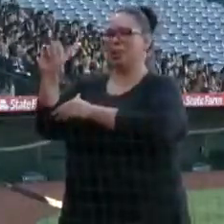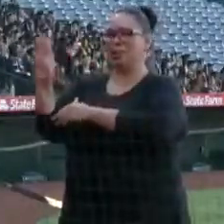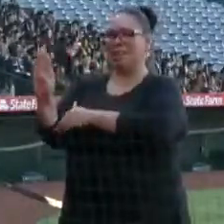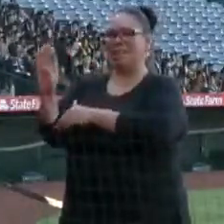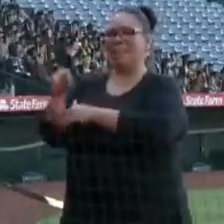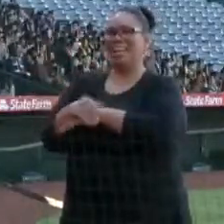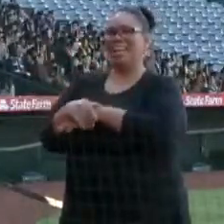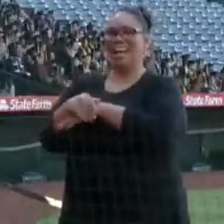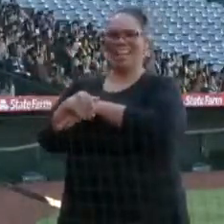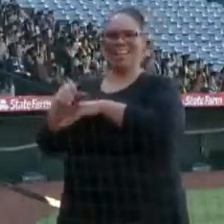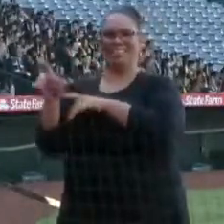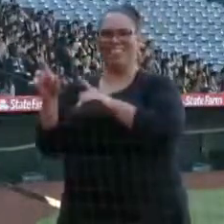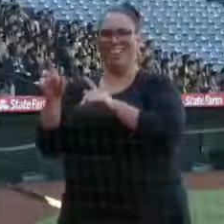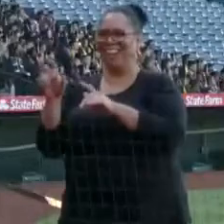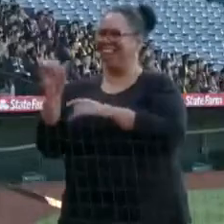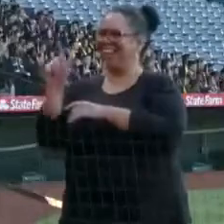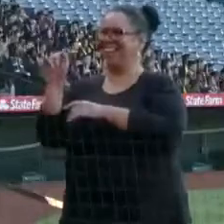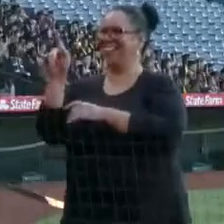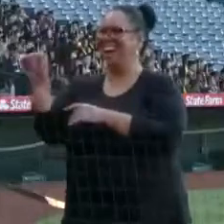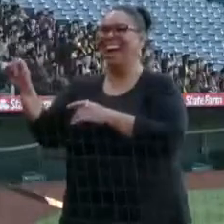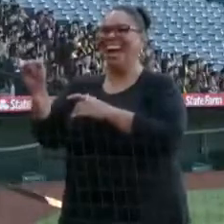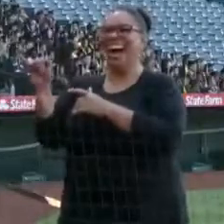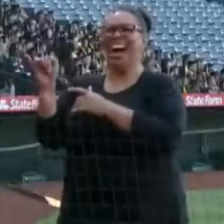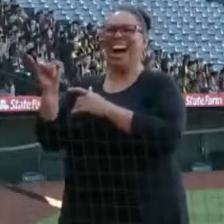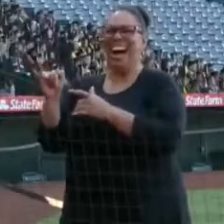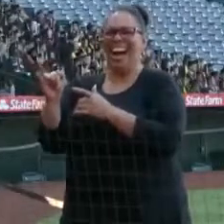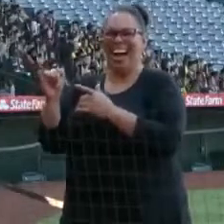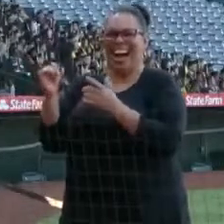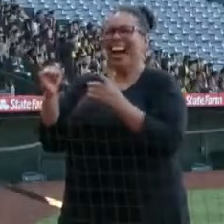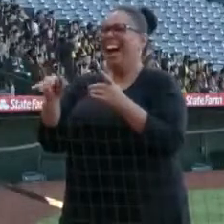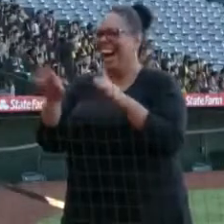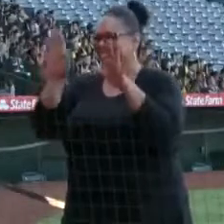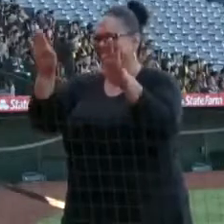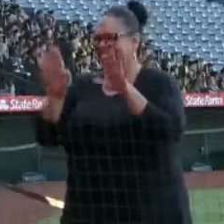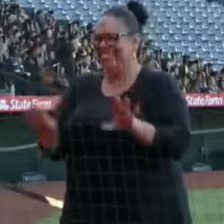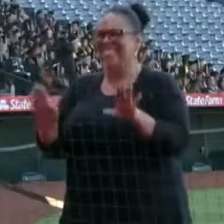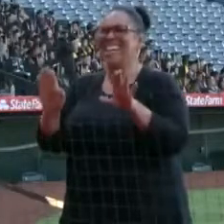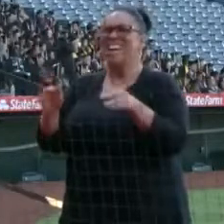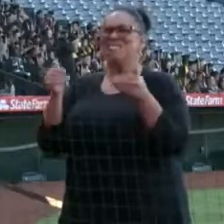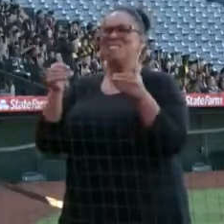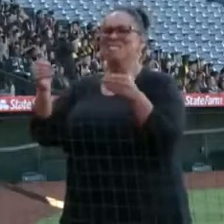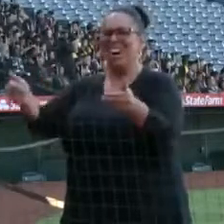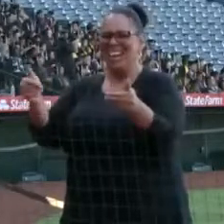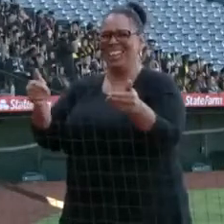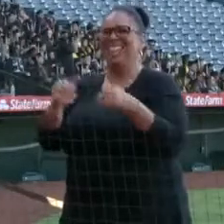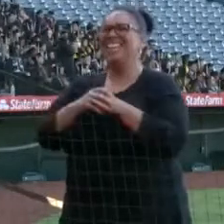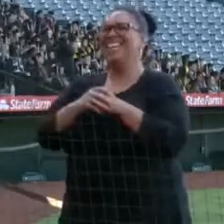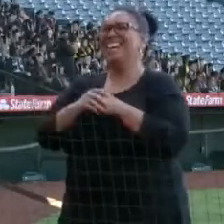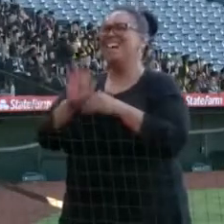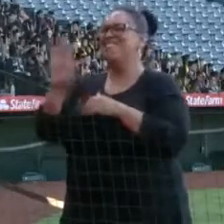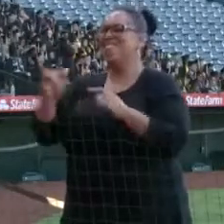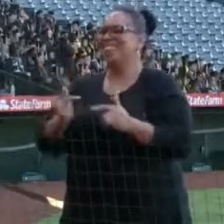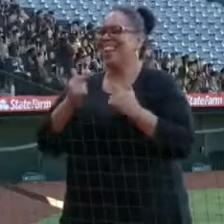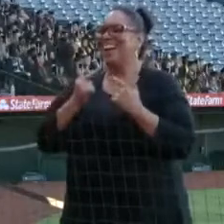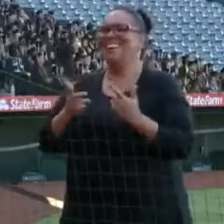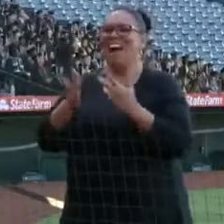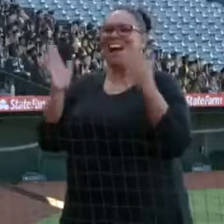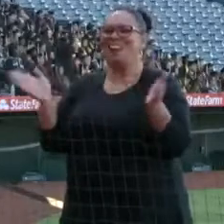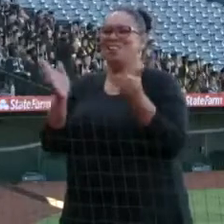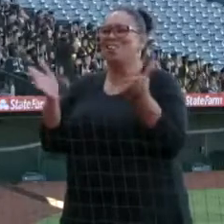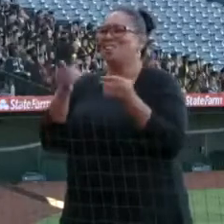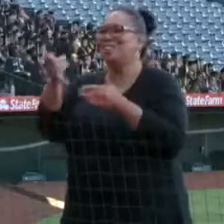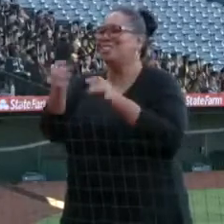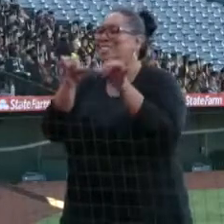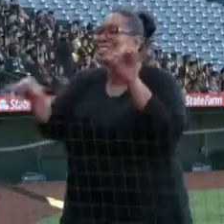like to congratulate you on this incredible accomplishment. As you move on to the next phase of your lives, I encourage you to